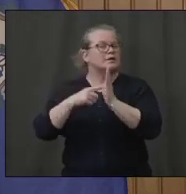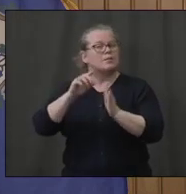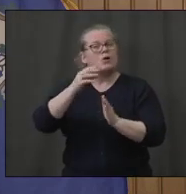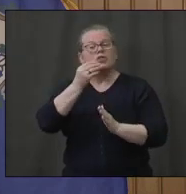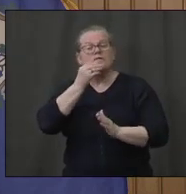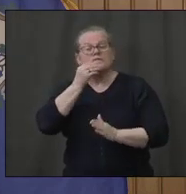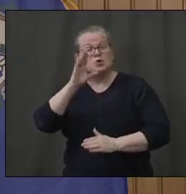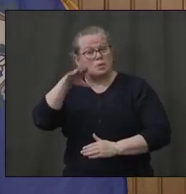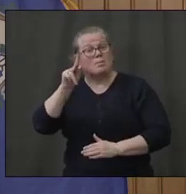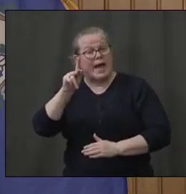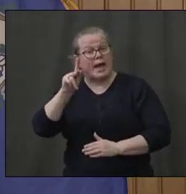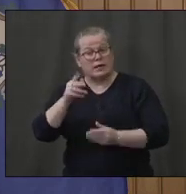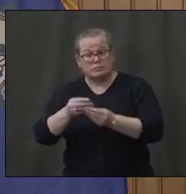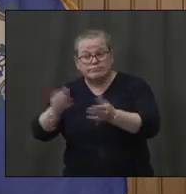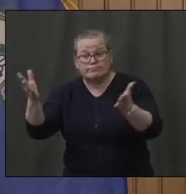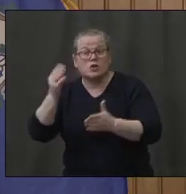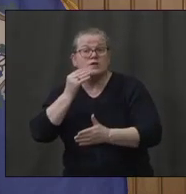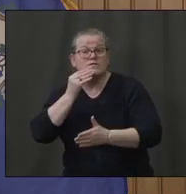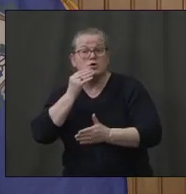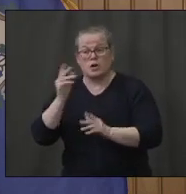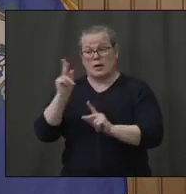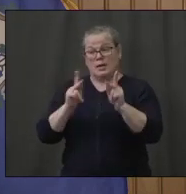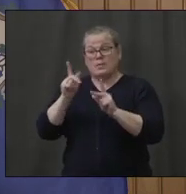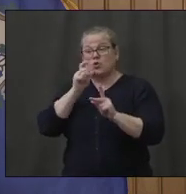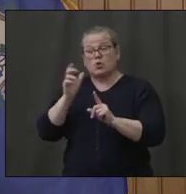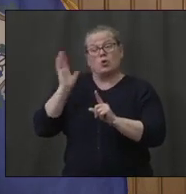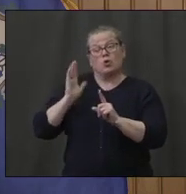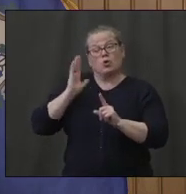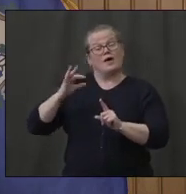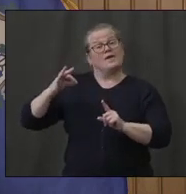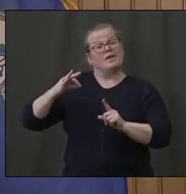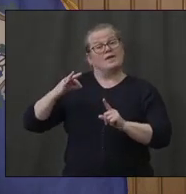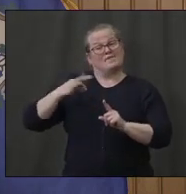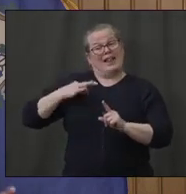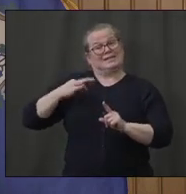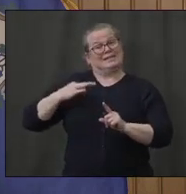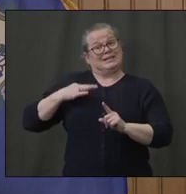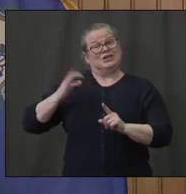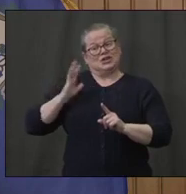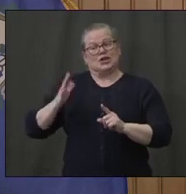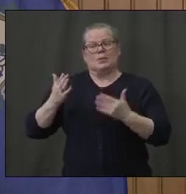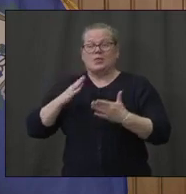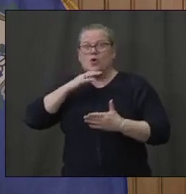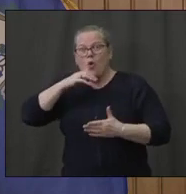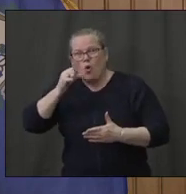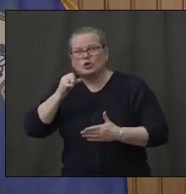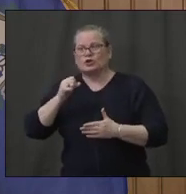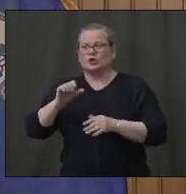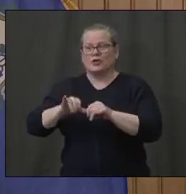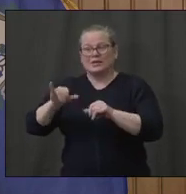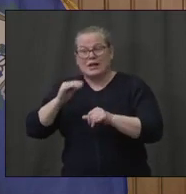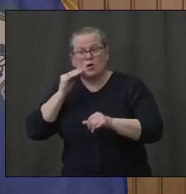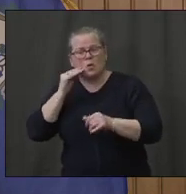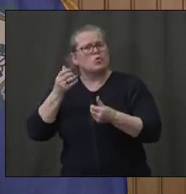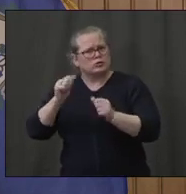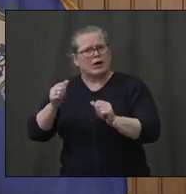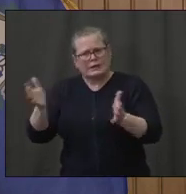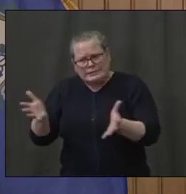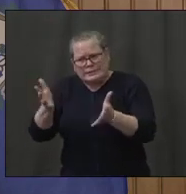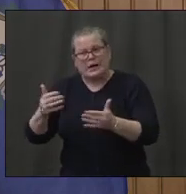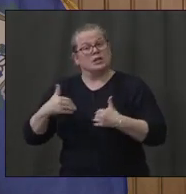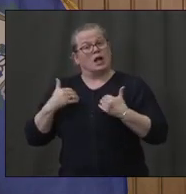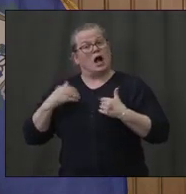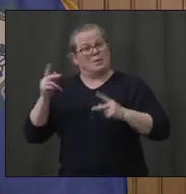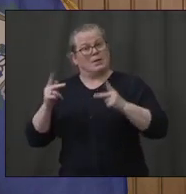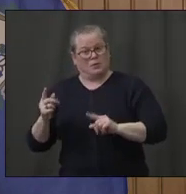A lot of the folks who used to volunteer there, maybe they're a little older, they're staying at home for very good reason. We're trying to get young people to fill in there.